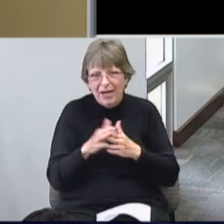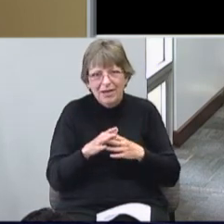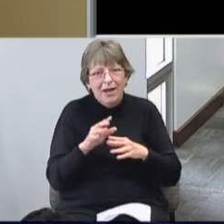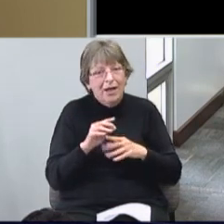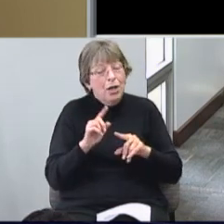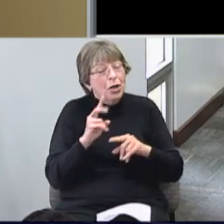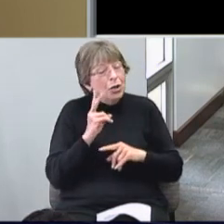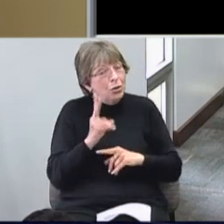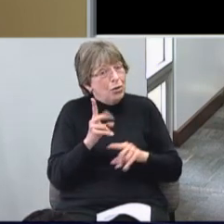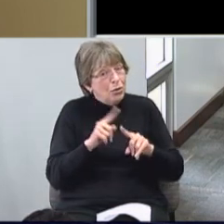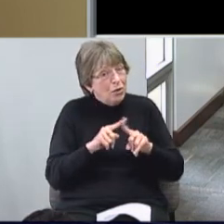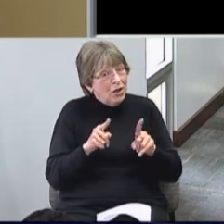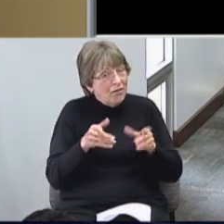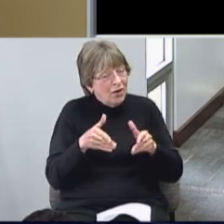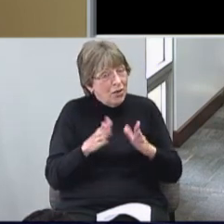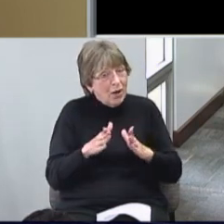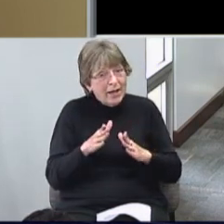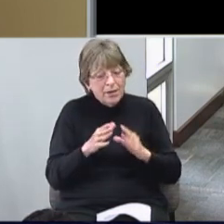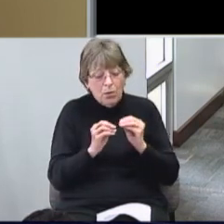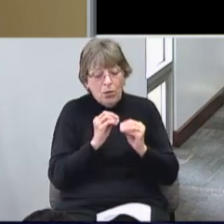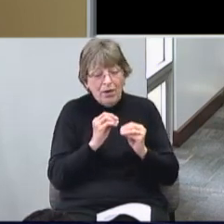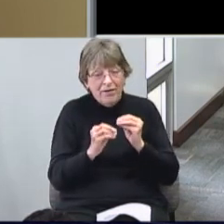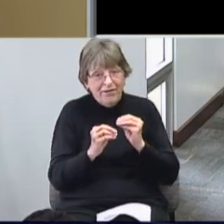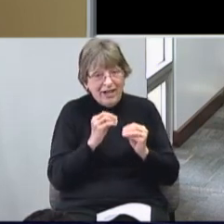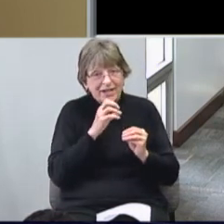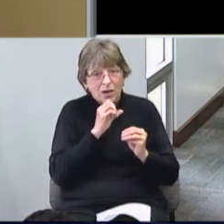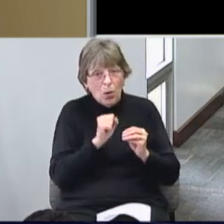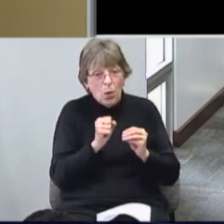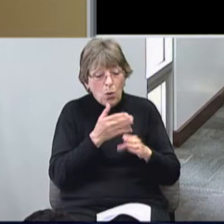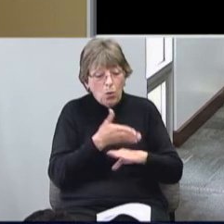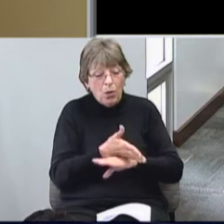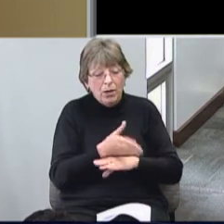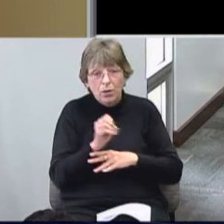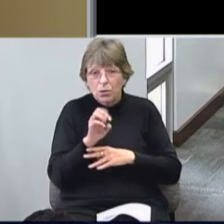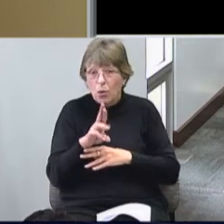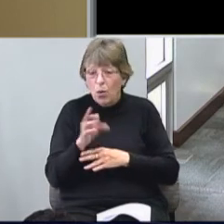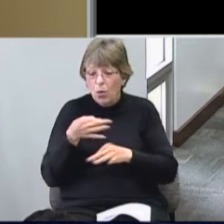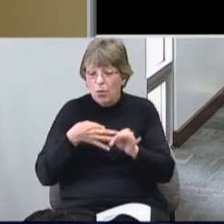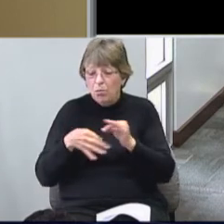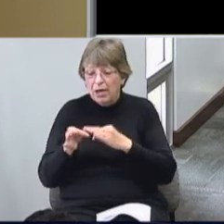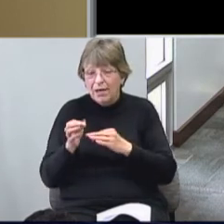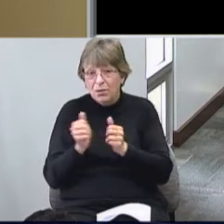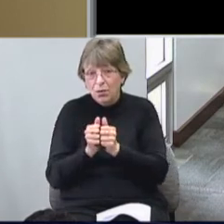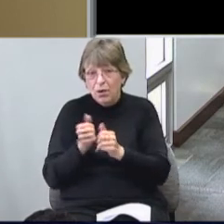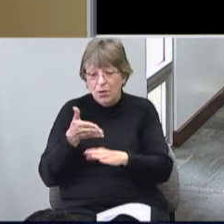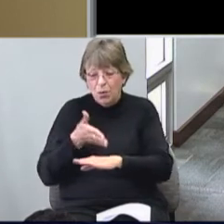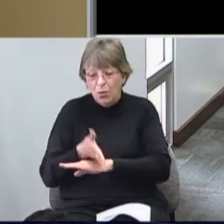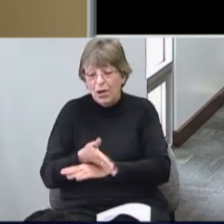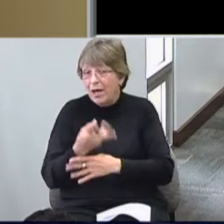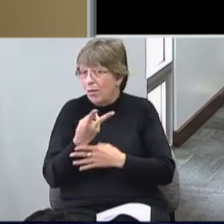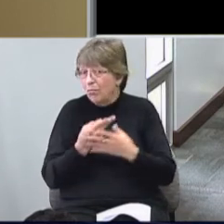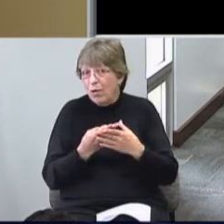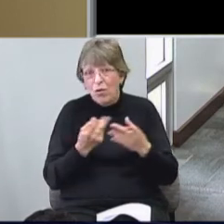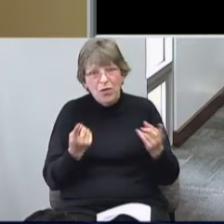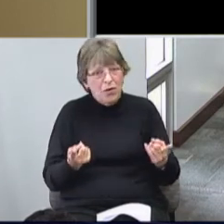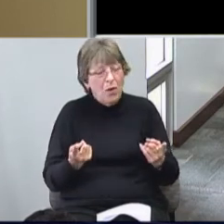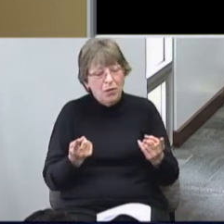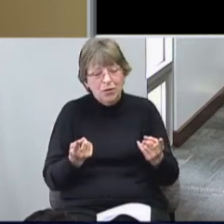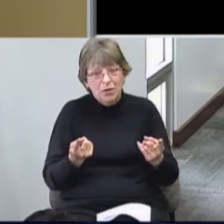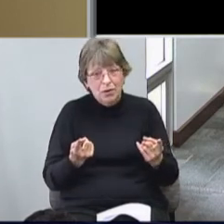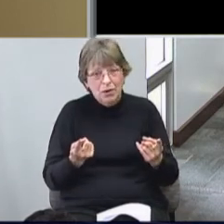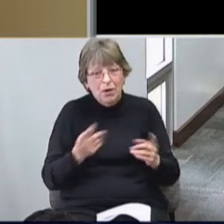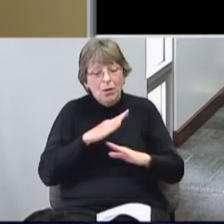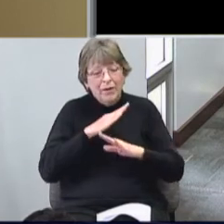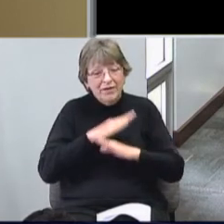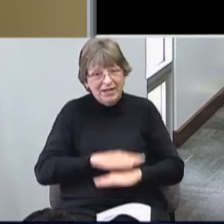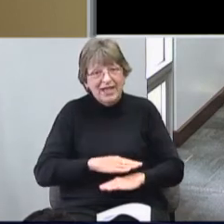I came up with were repairing the existing windows or replacing with wood, and I think those would have both met